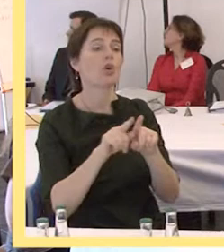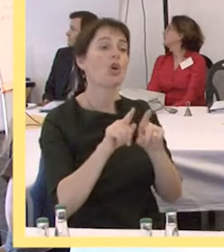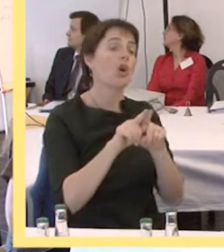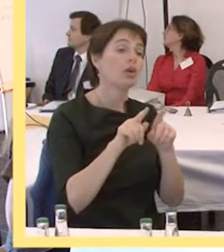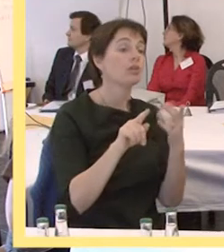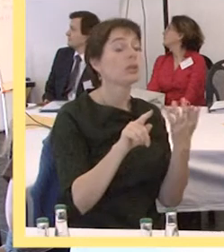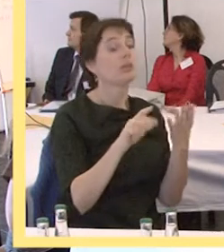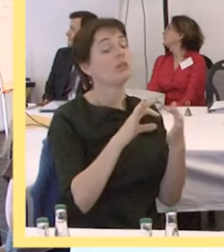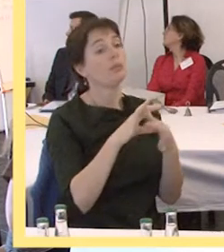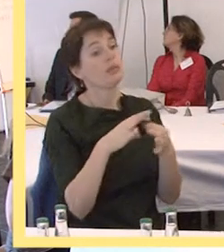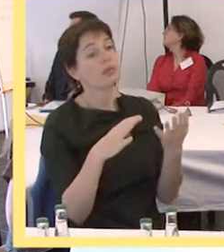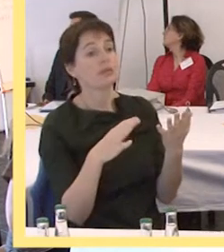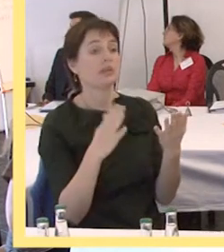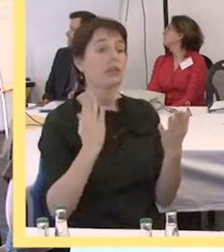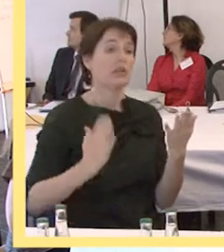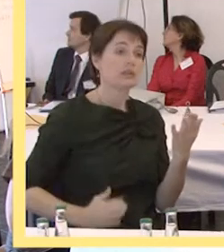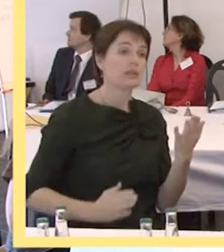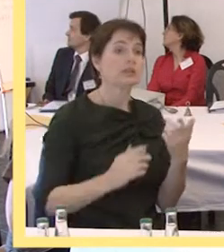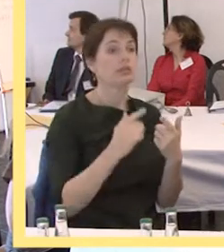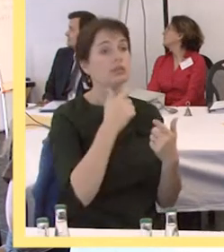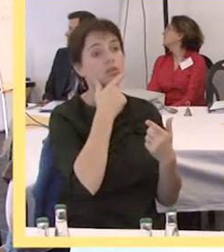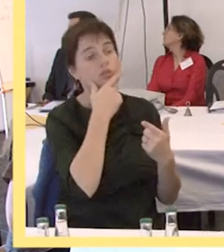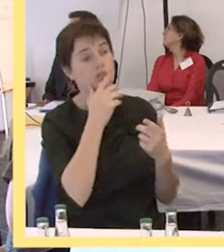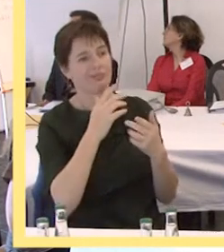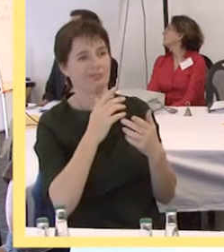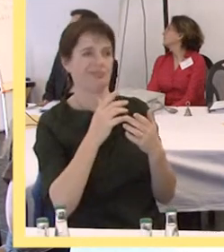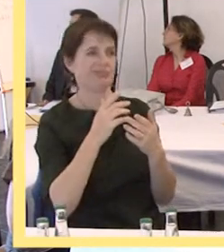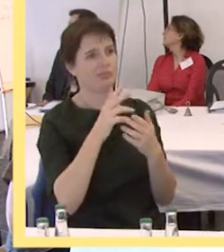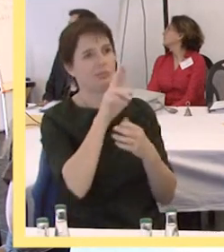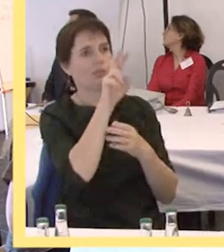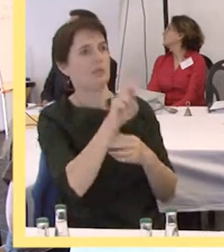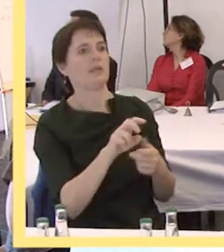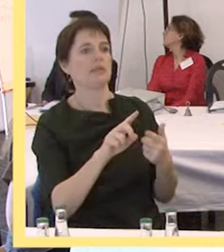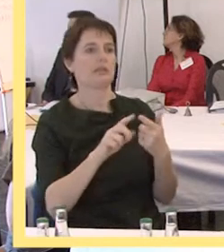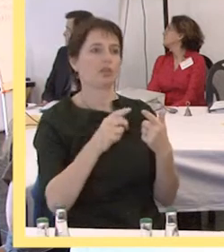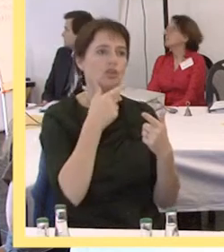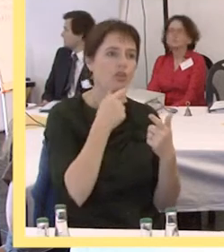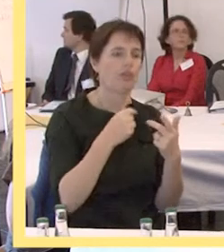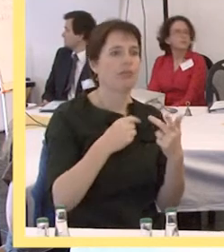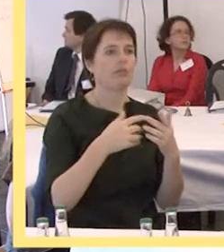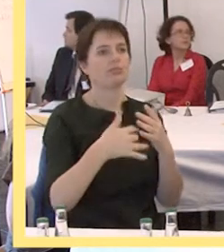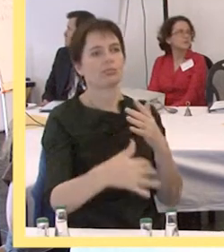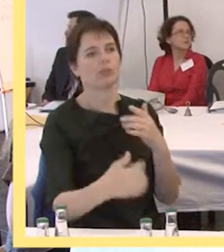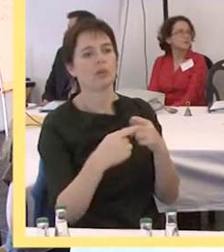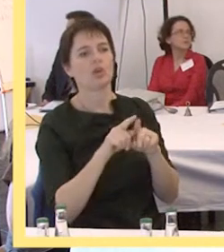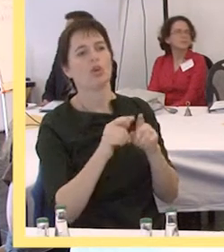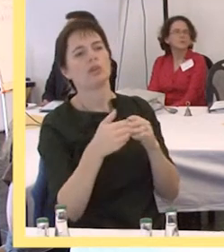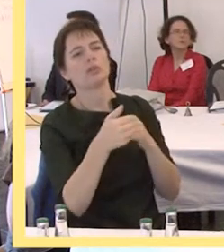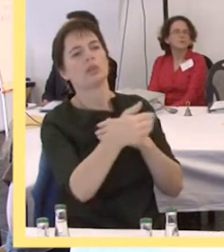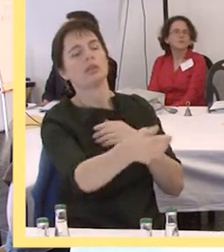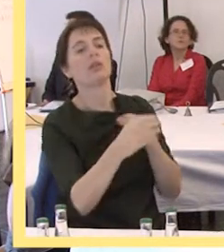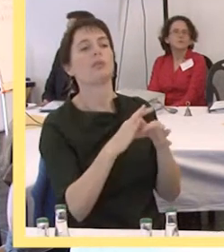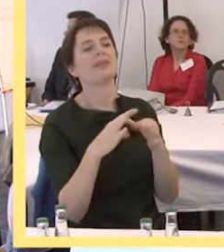culture, ethical aspects, in the phases on long-term phases, and within the events on